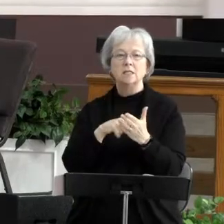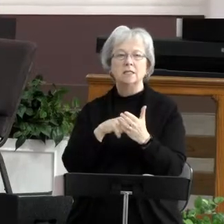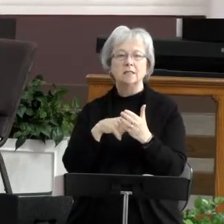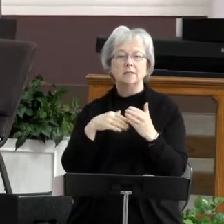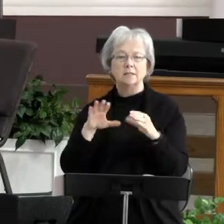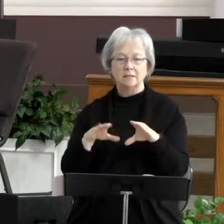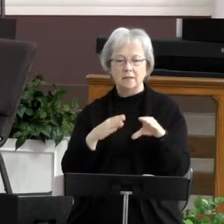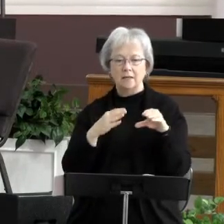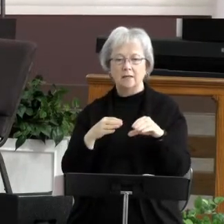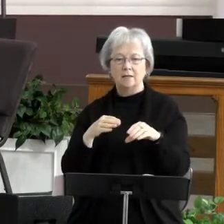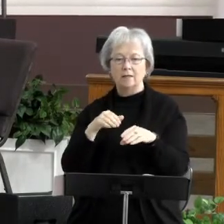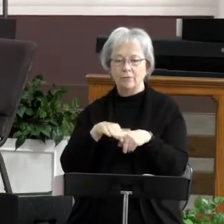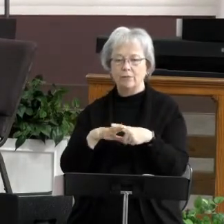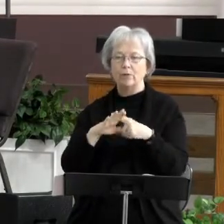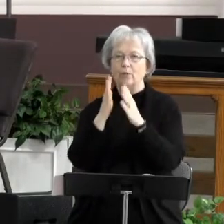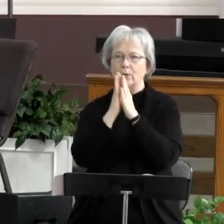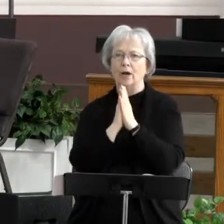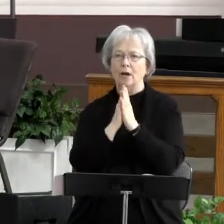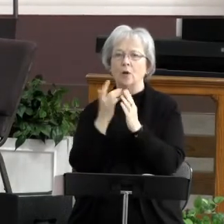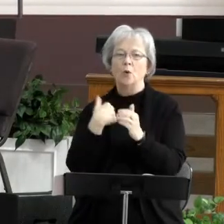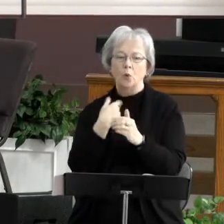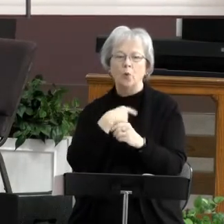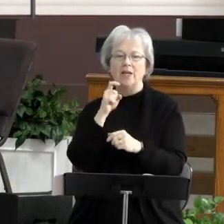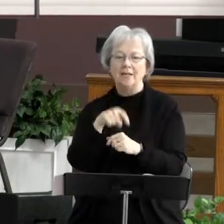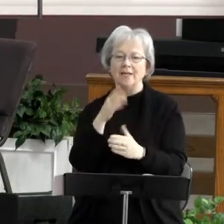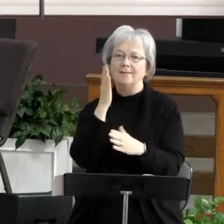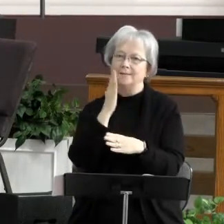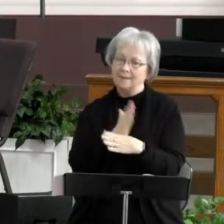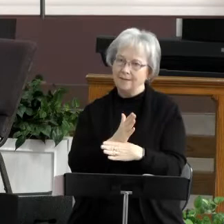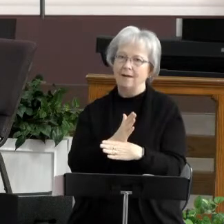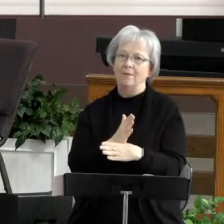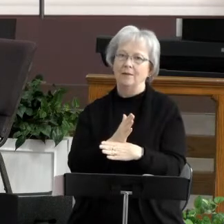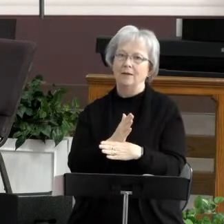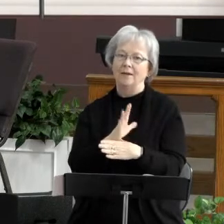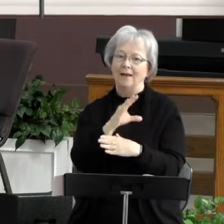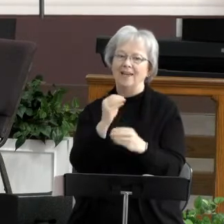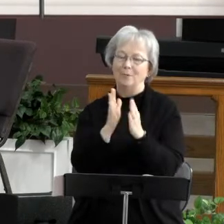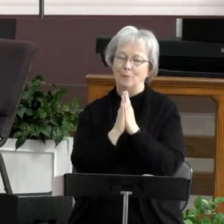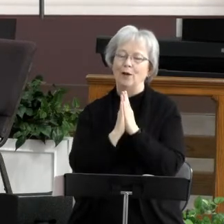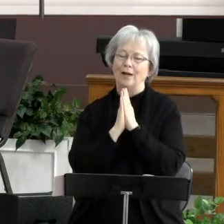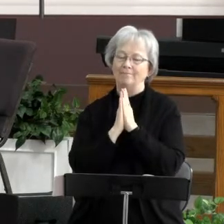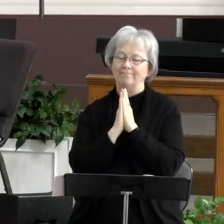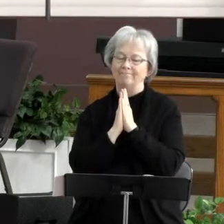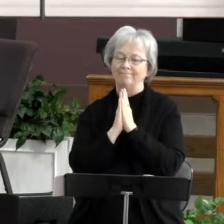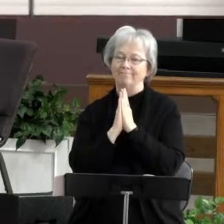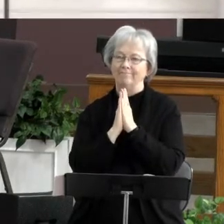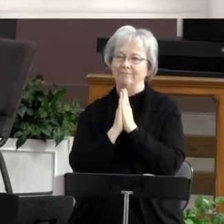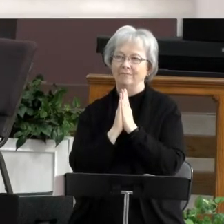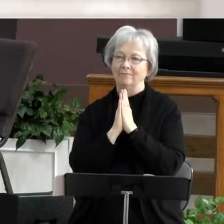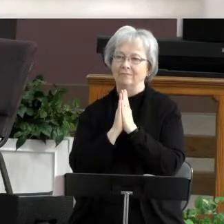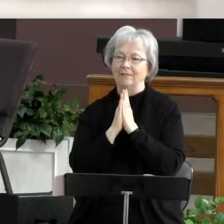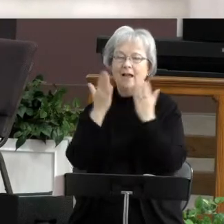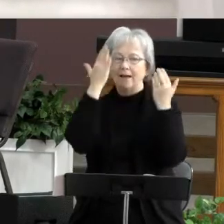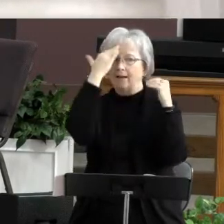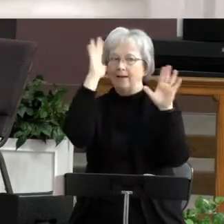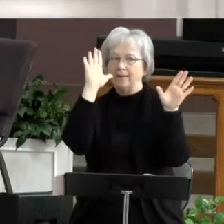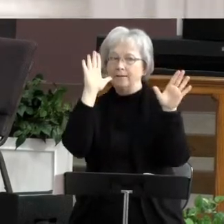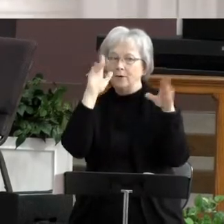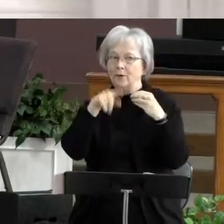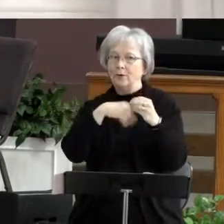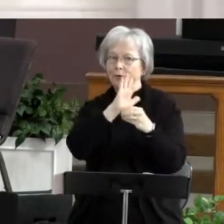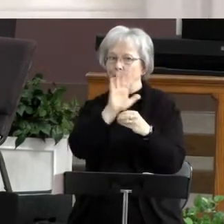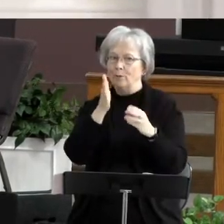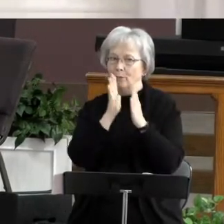prayer. Folks, we need to stop and we need to pray. I don't know what your prayer life has been